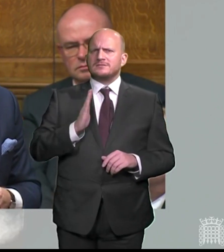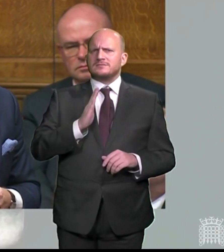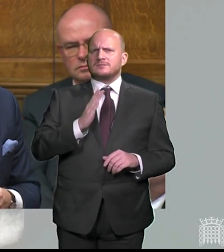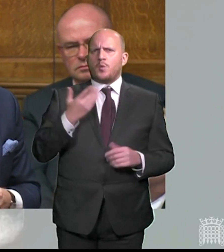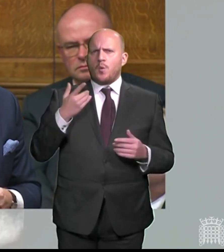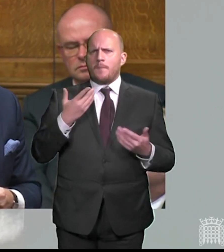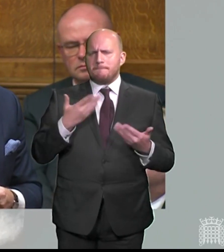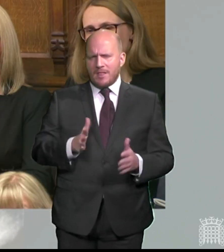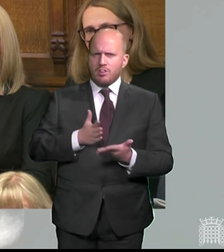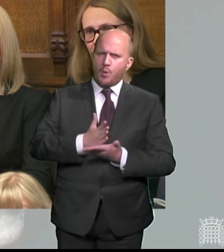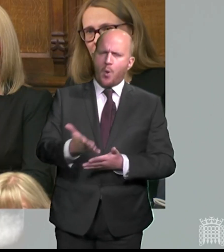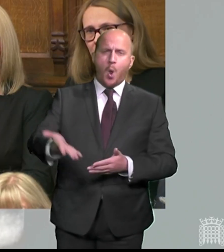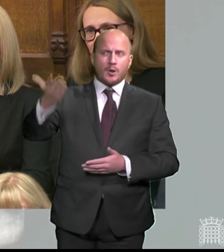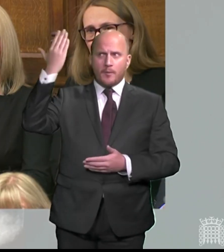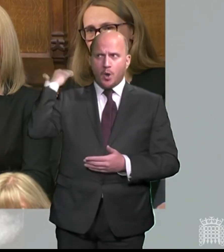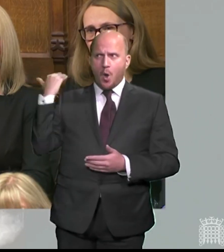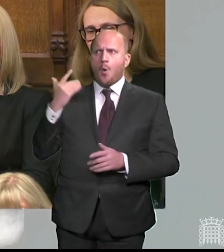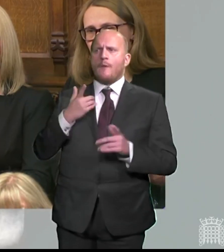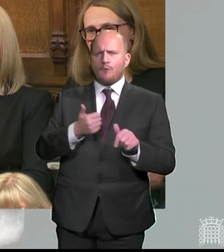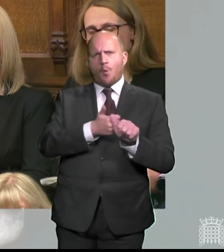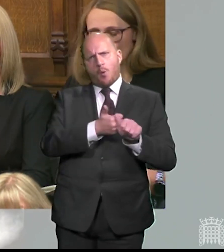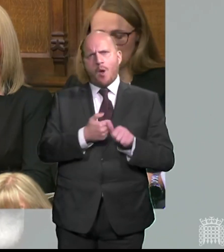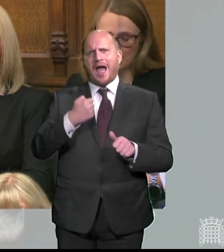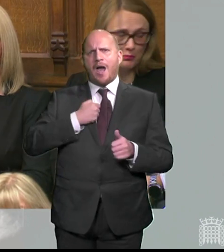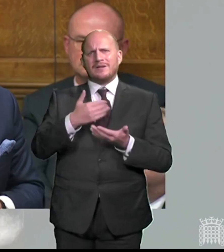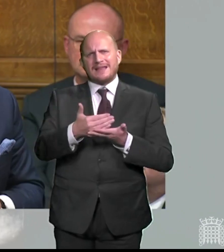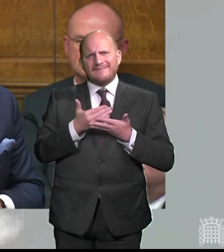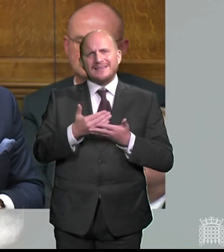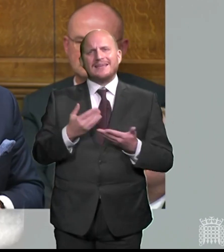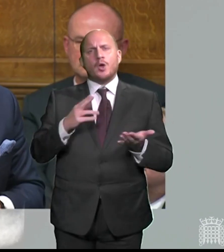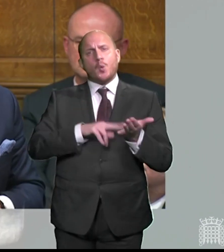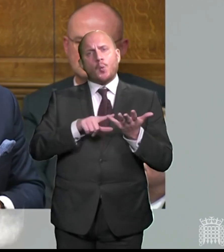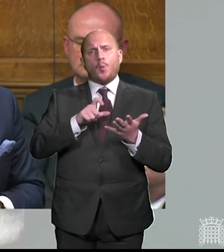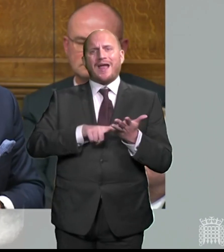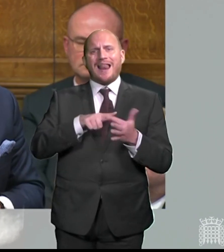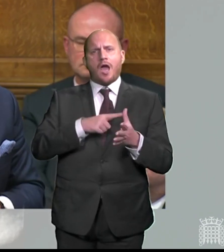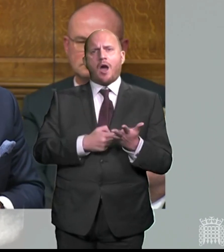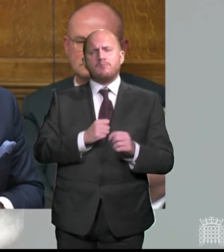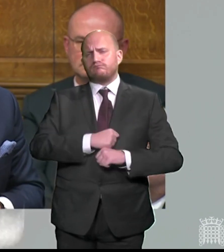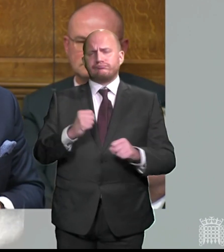when will they appoint an independent ethics advisor and drain the swamp?